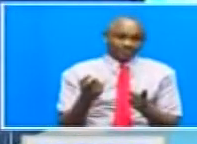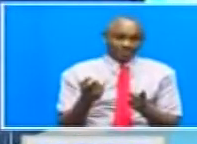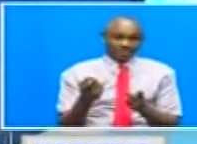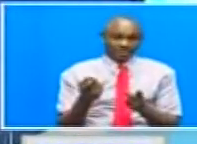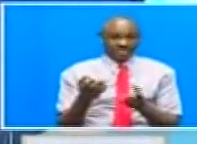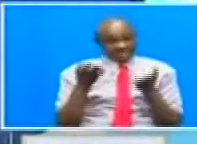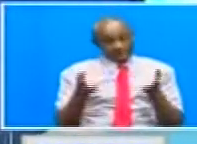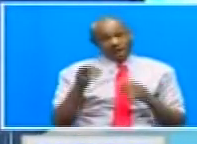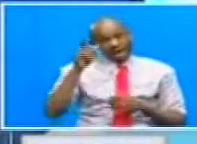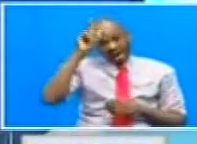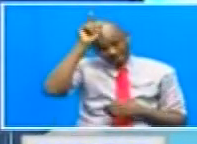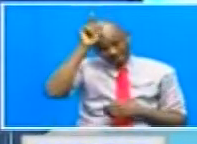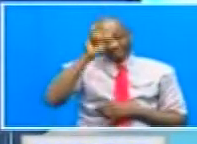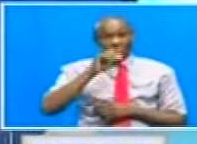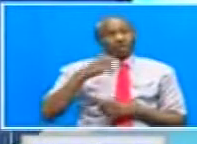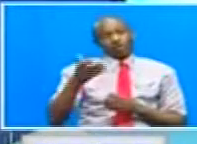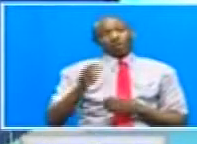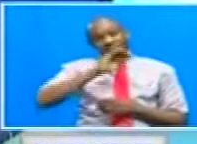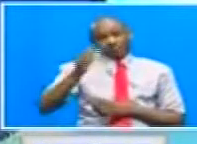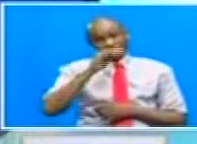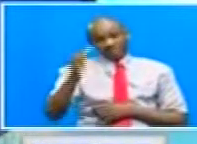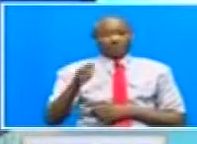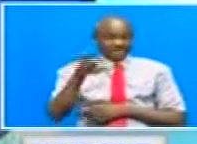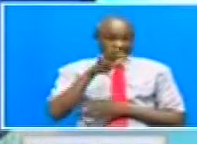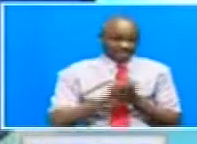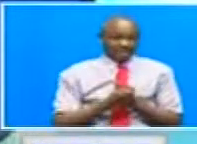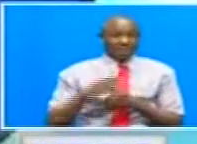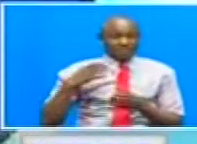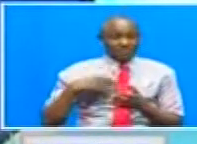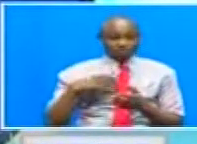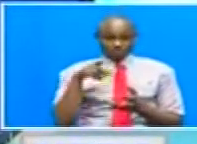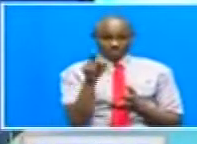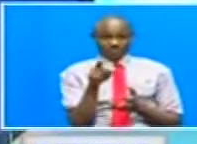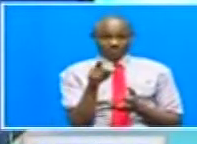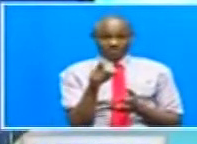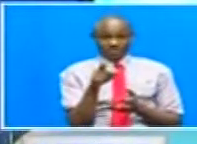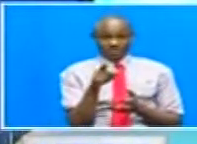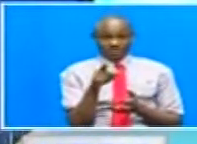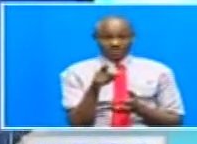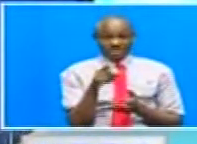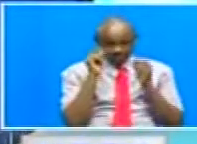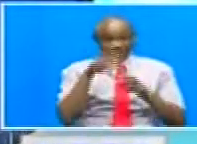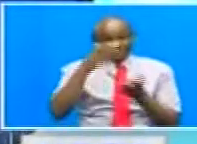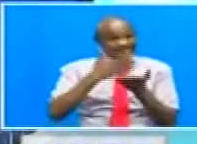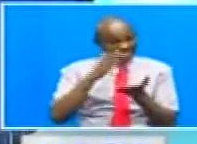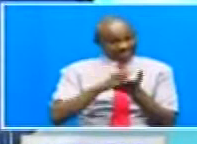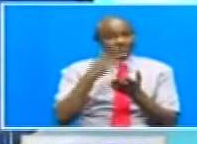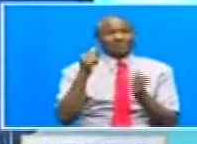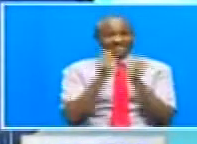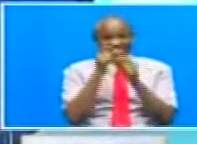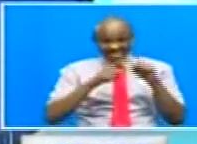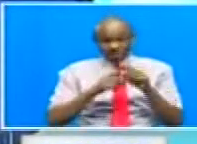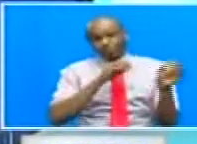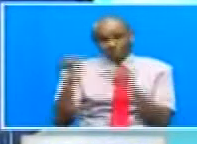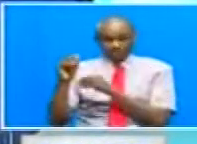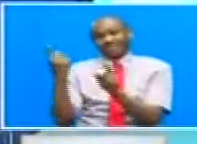because of the urban setups, I think people get how long, you know, wherever you live, I don't think you live there, especially if you're renting, mm-hmm. more than 10 years, you